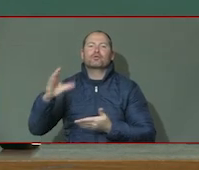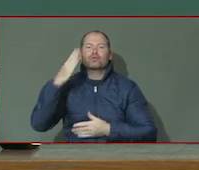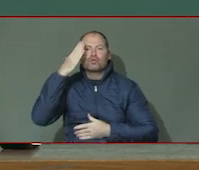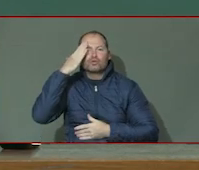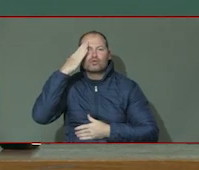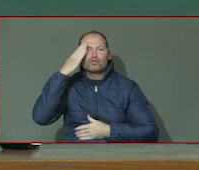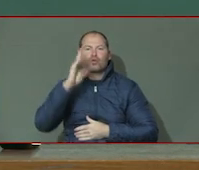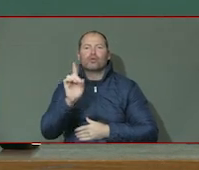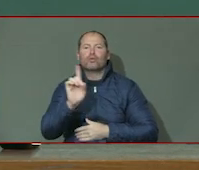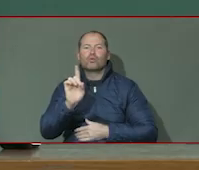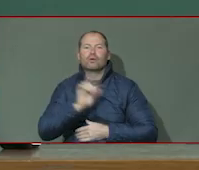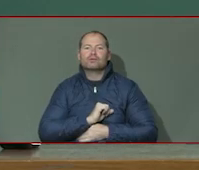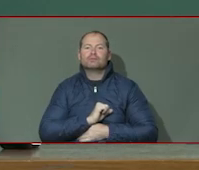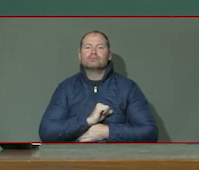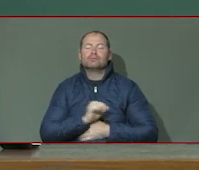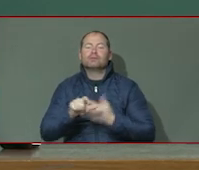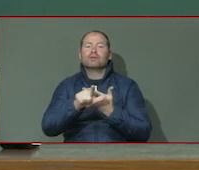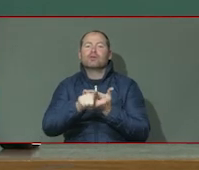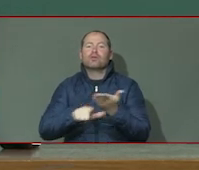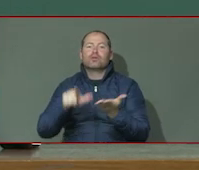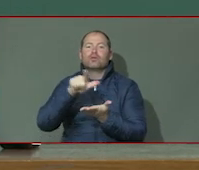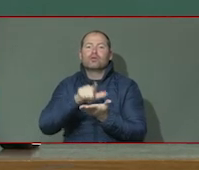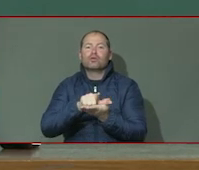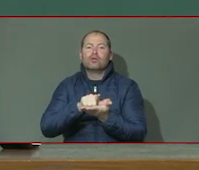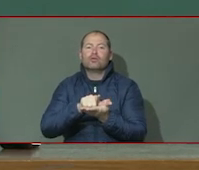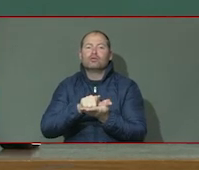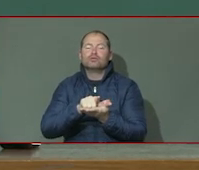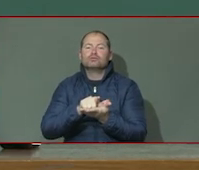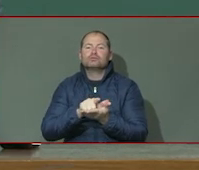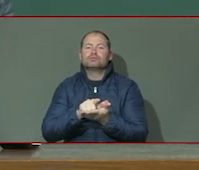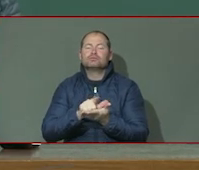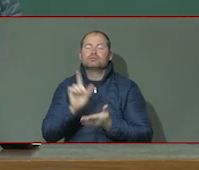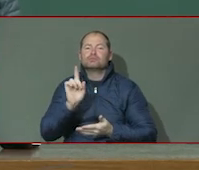When we talk about loans, it has to do with your gearing.